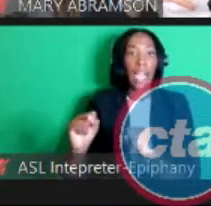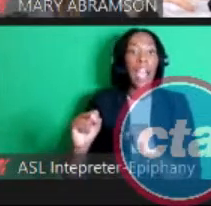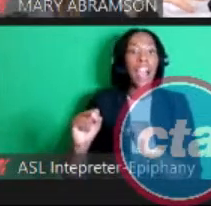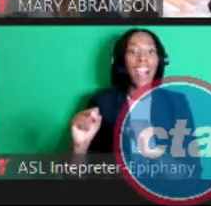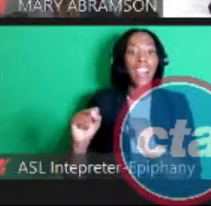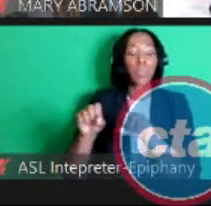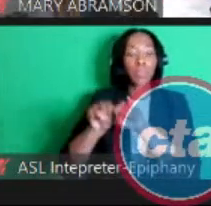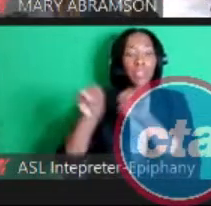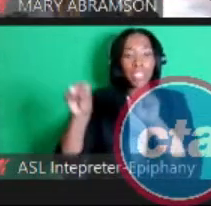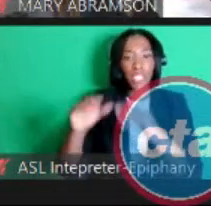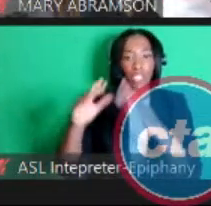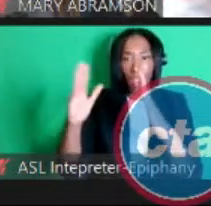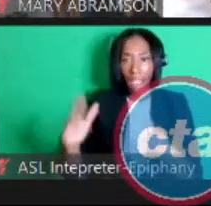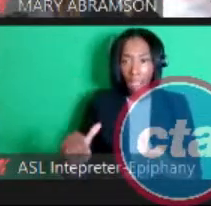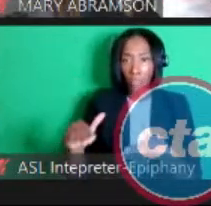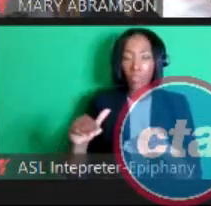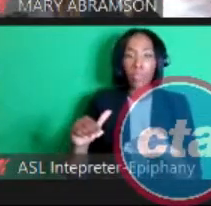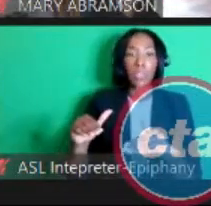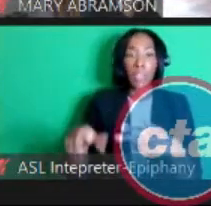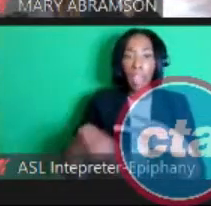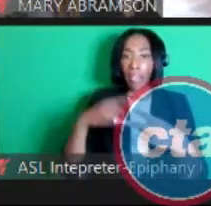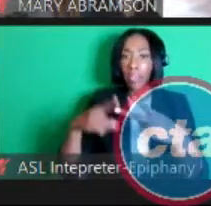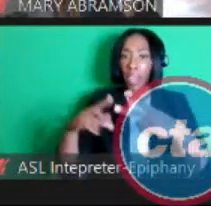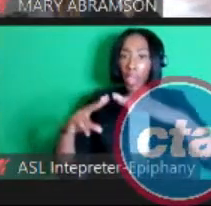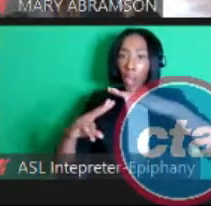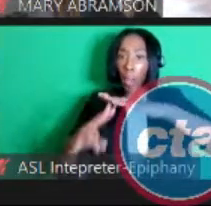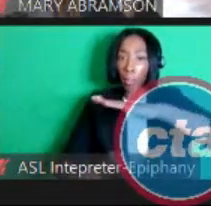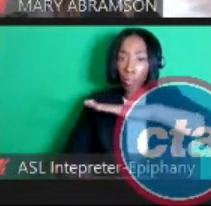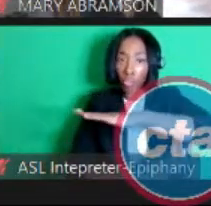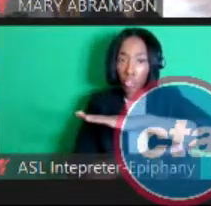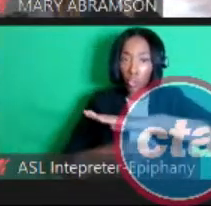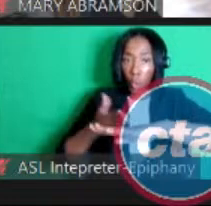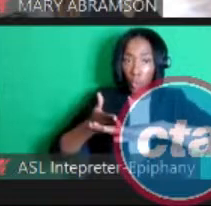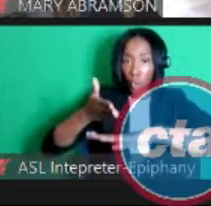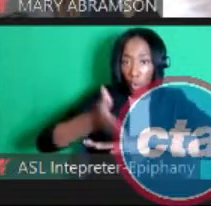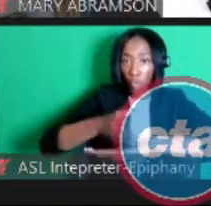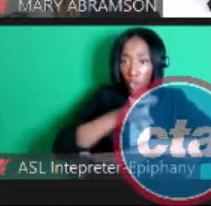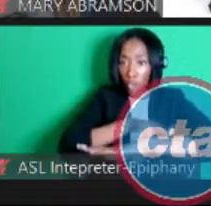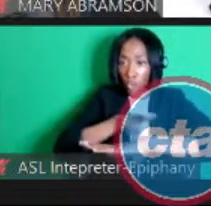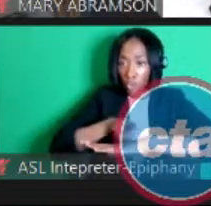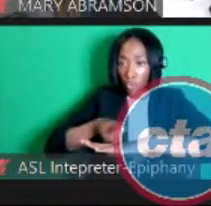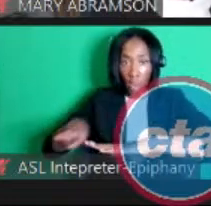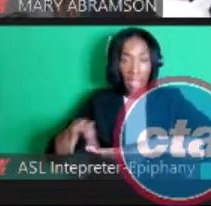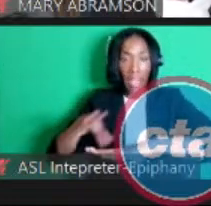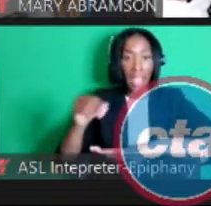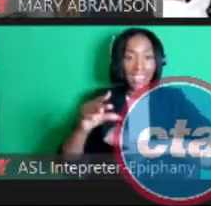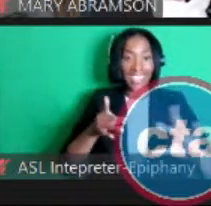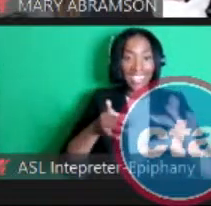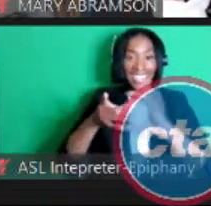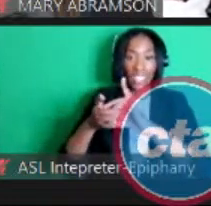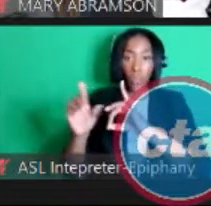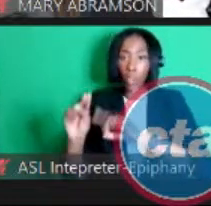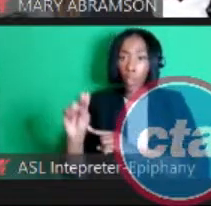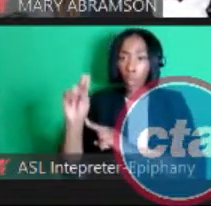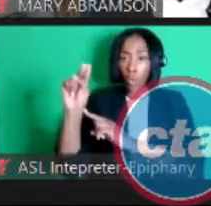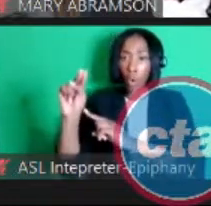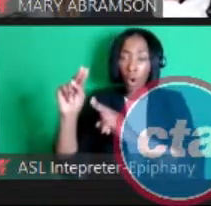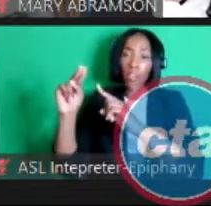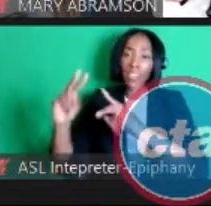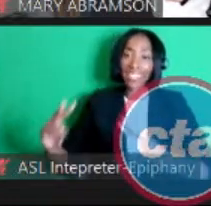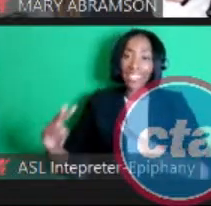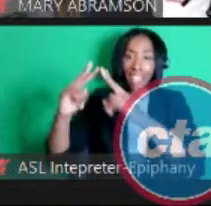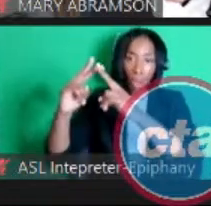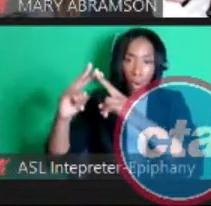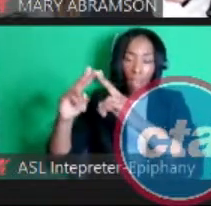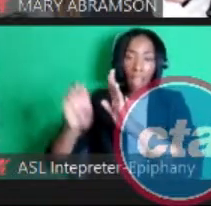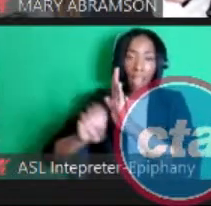house. And there is a bridge that goes over the tracks and connects to the North Tower elevator, which is on the north